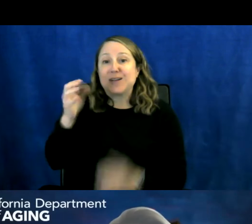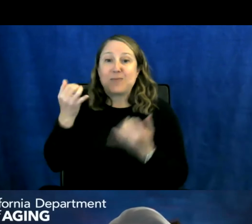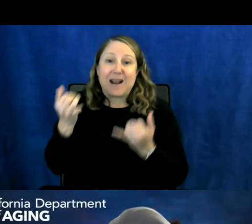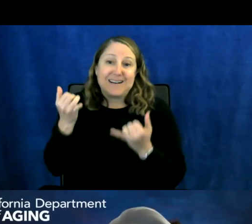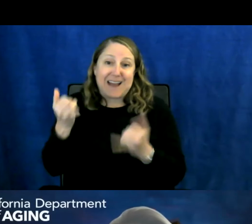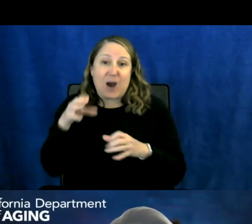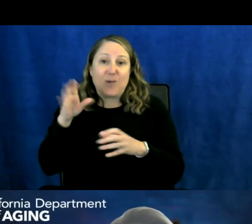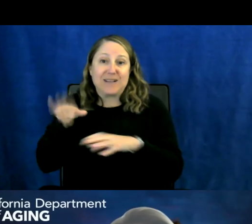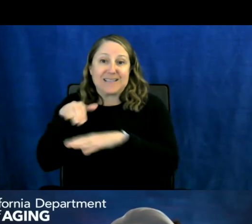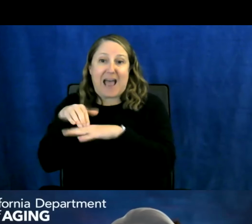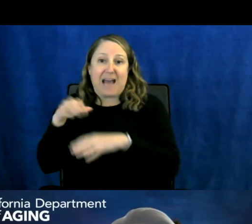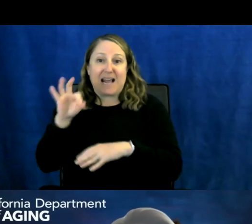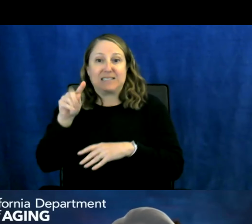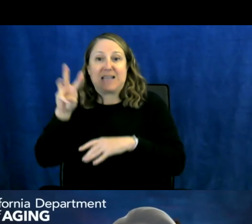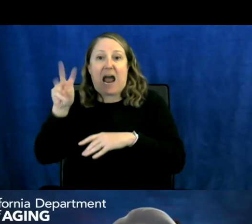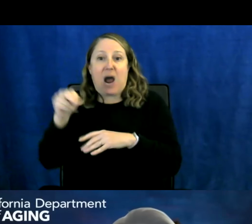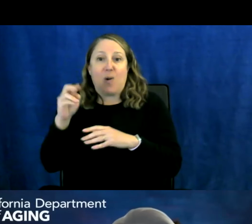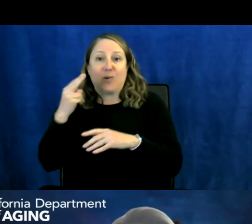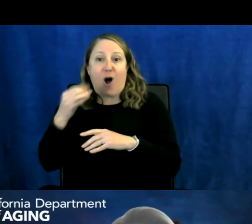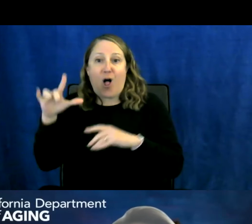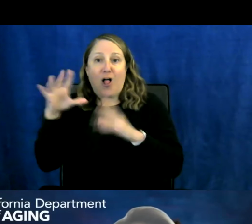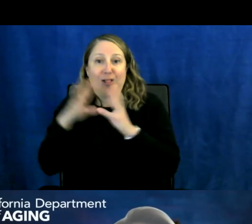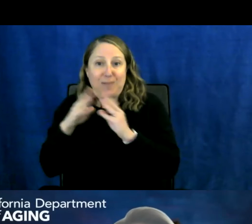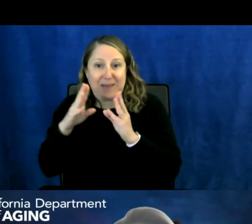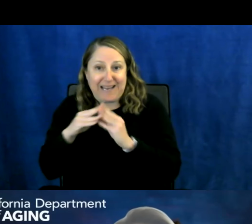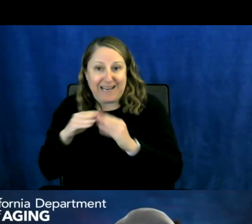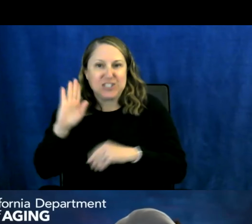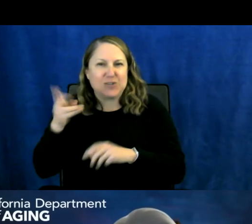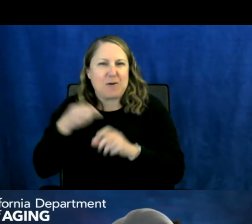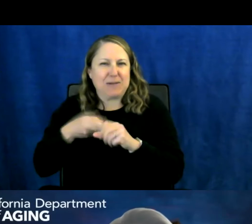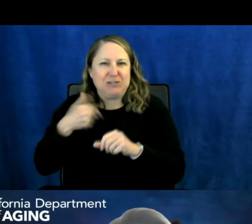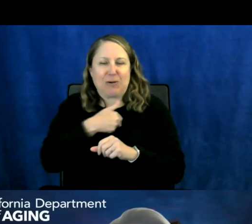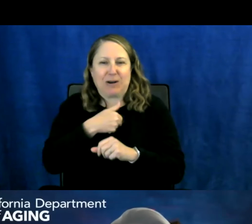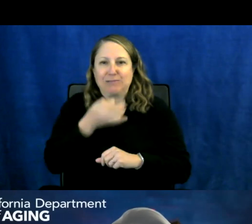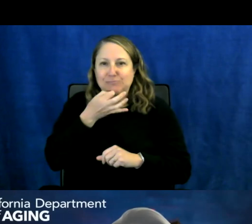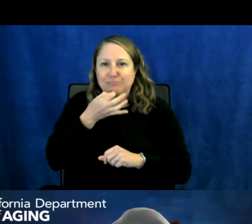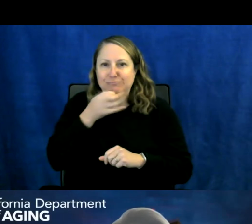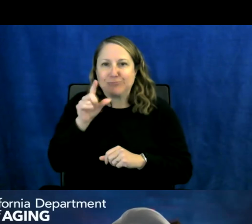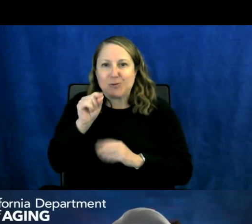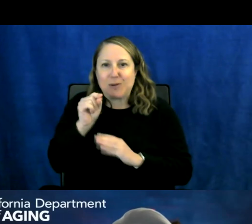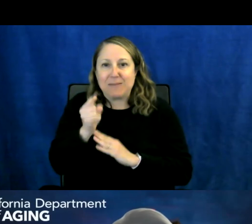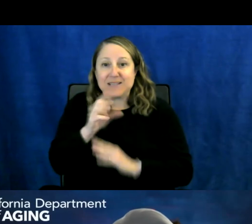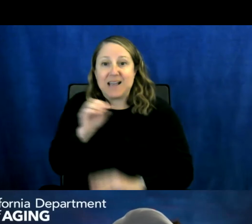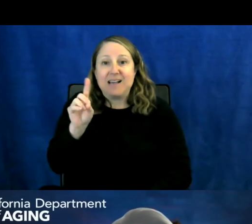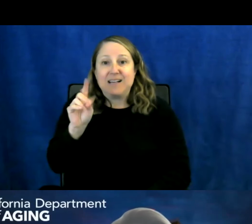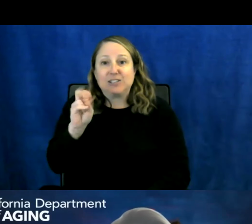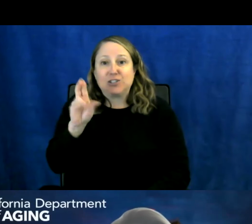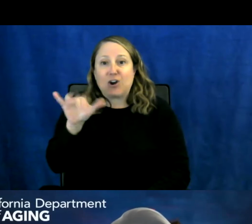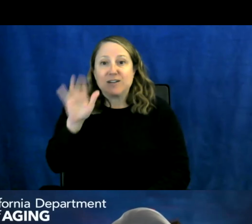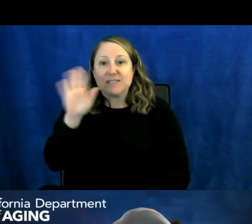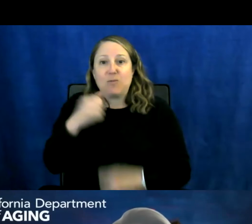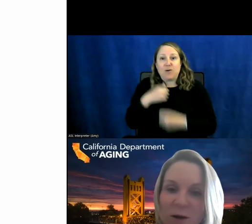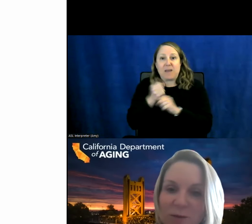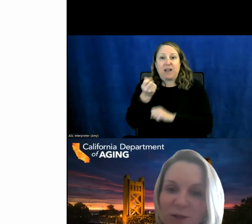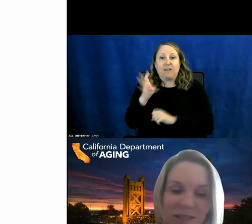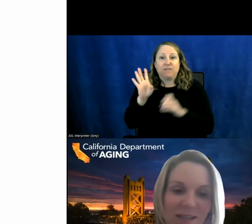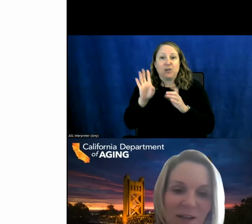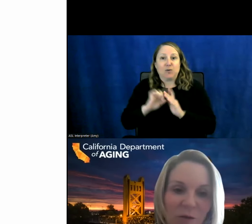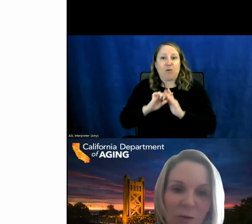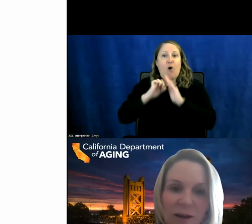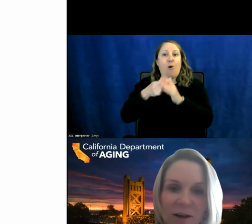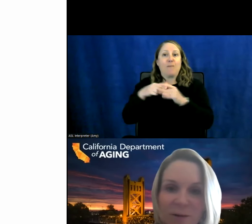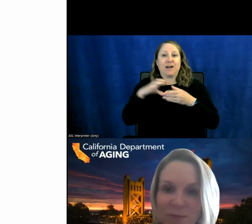Plan for Aging, she'll be joining us in about 20 minutes or so. And Darcy is going to make a few opening remarks on her behalf. So welcome,